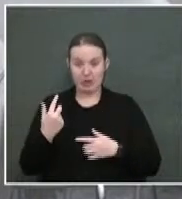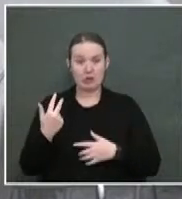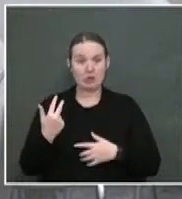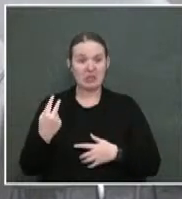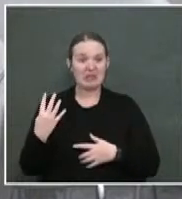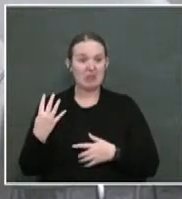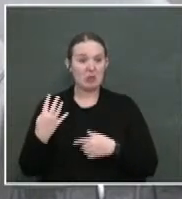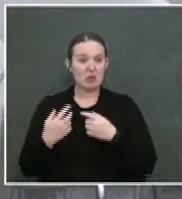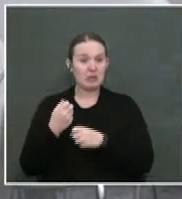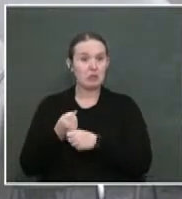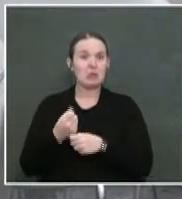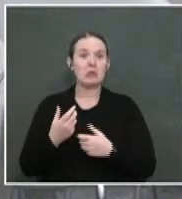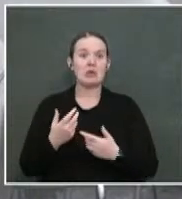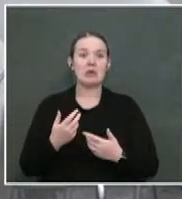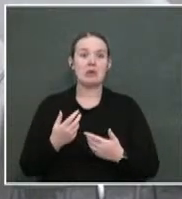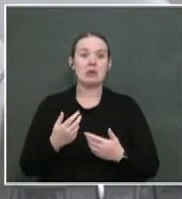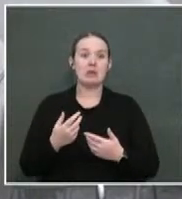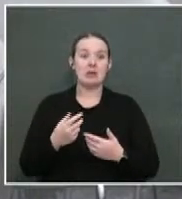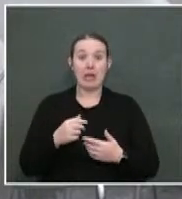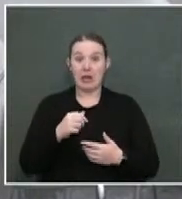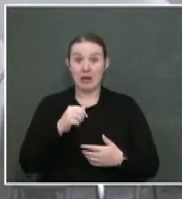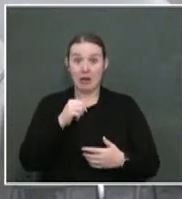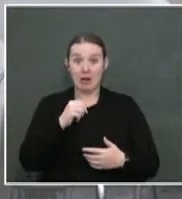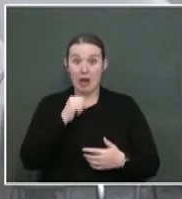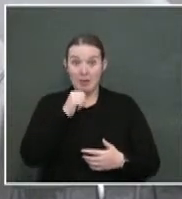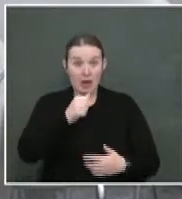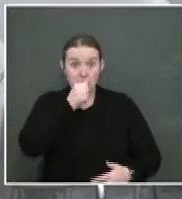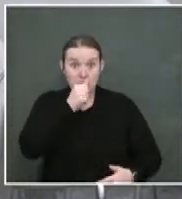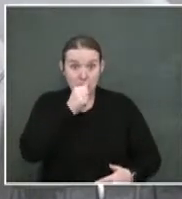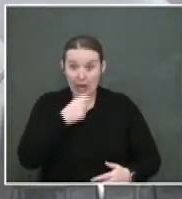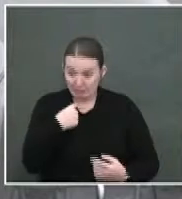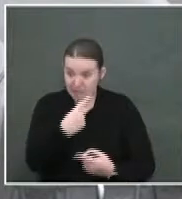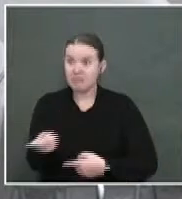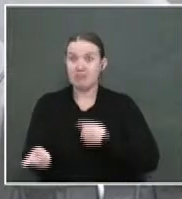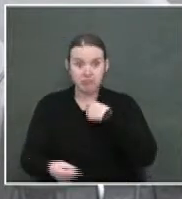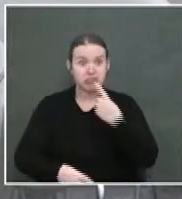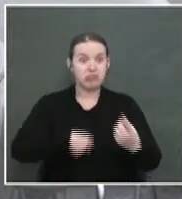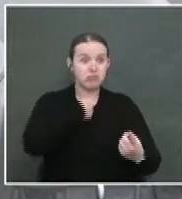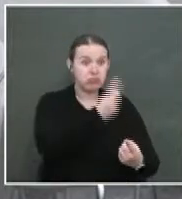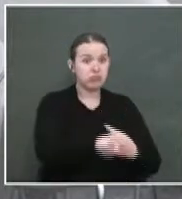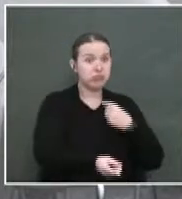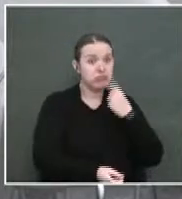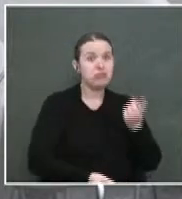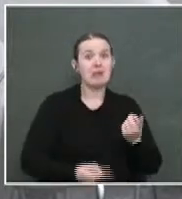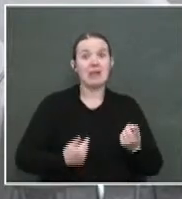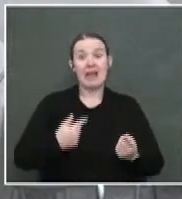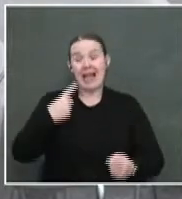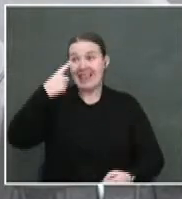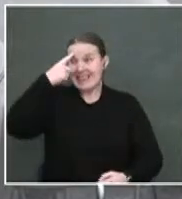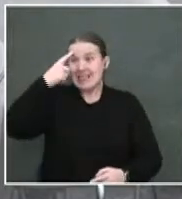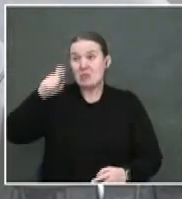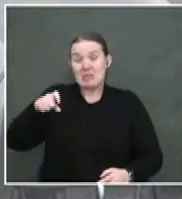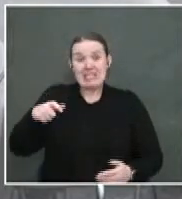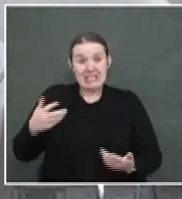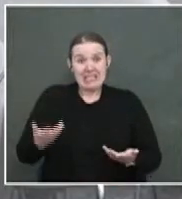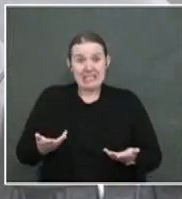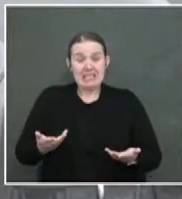years, and I've not made it a secret. Right. I think that there needs to be